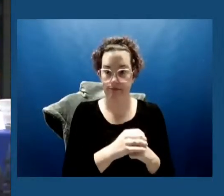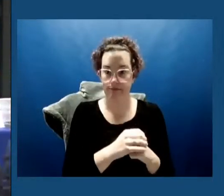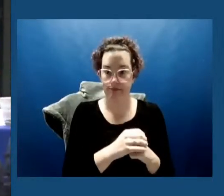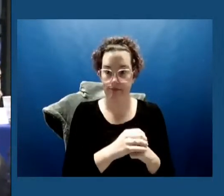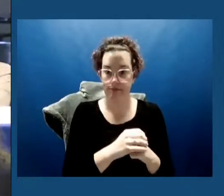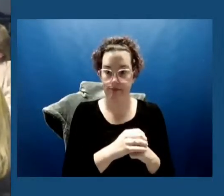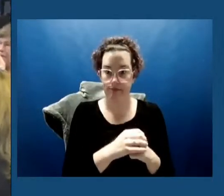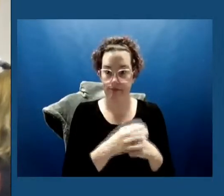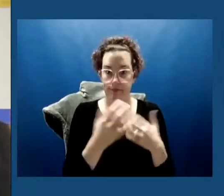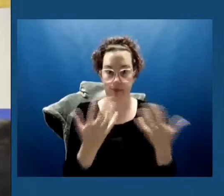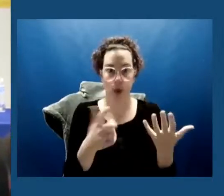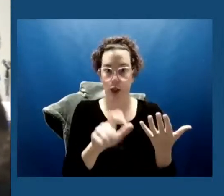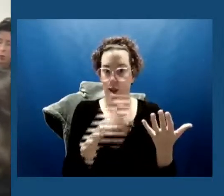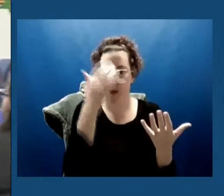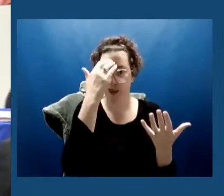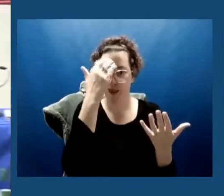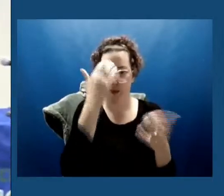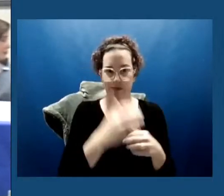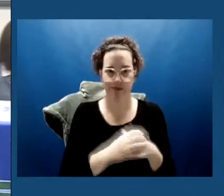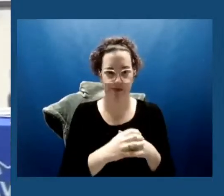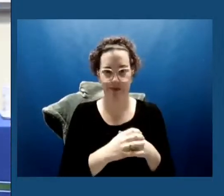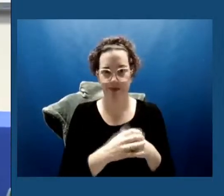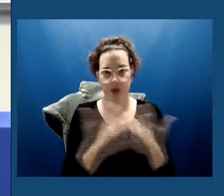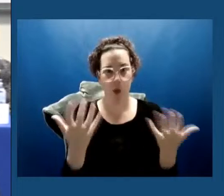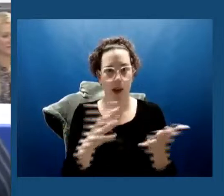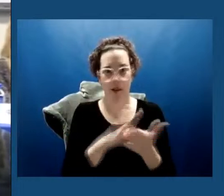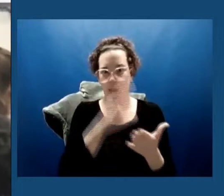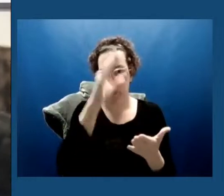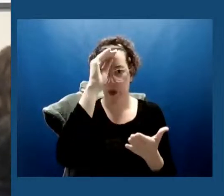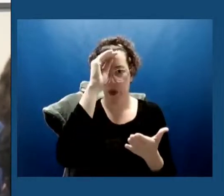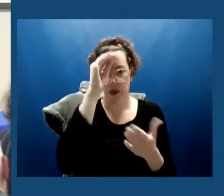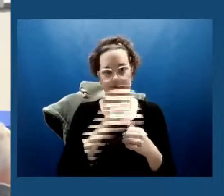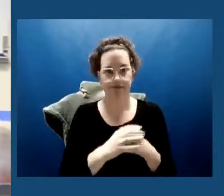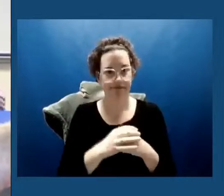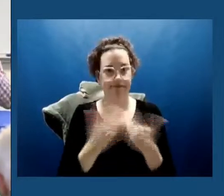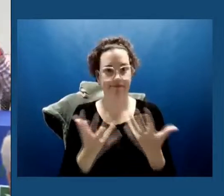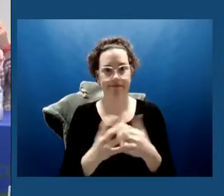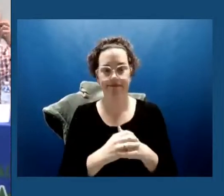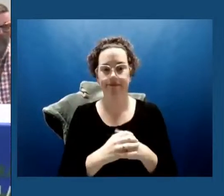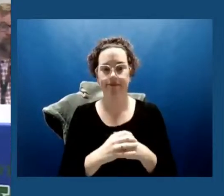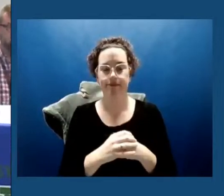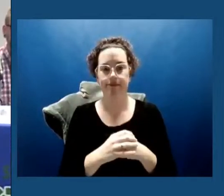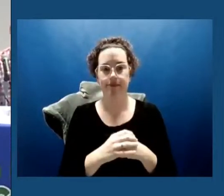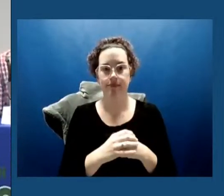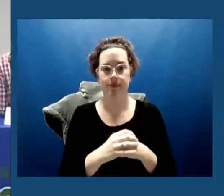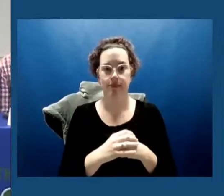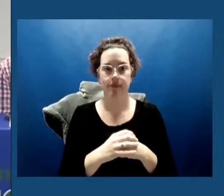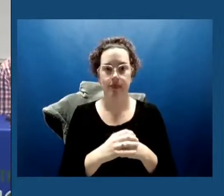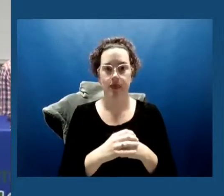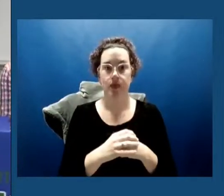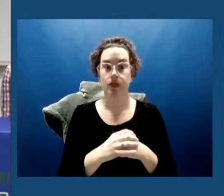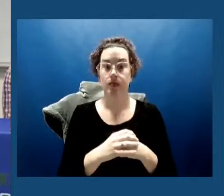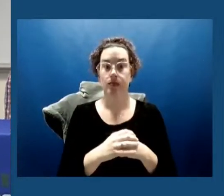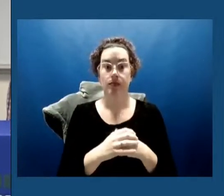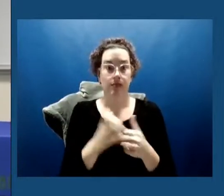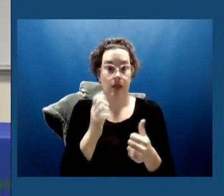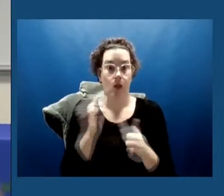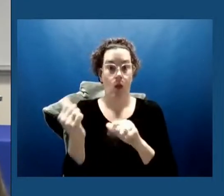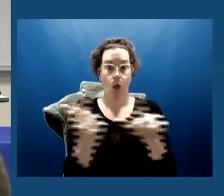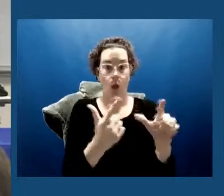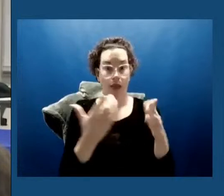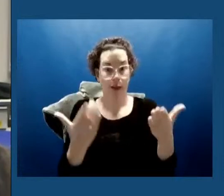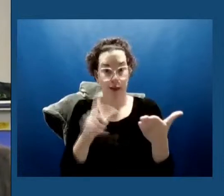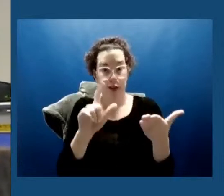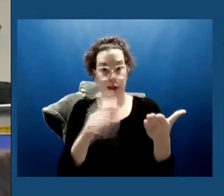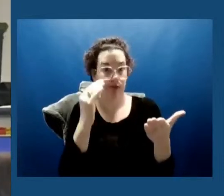what should we know? What should we know? What have you learned in doing this work that everyone here should know as